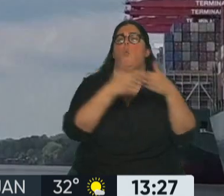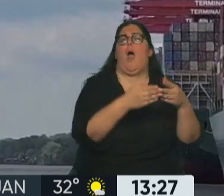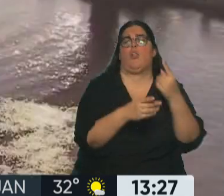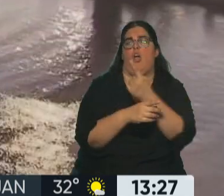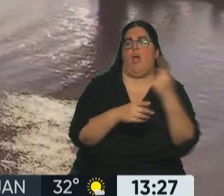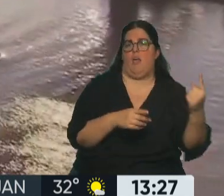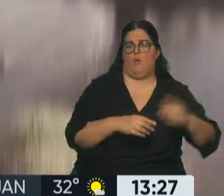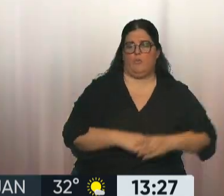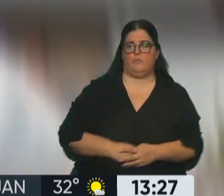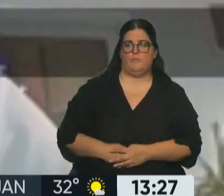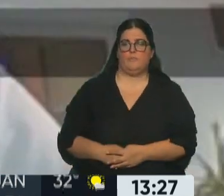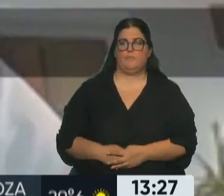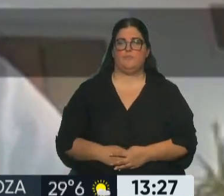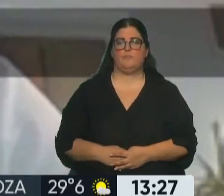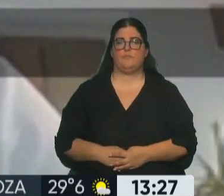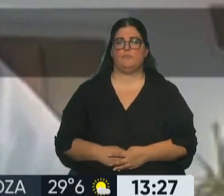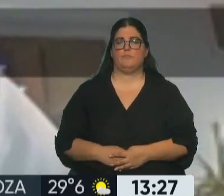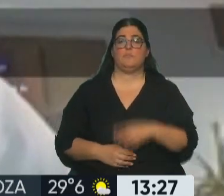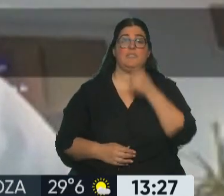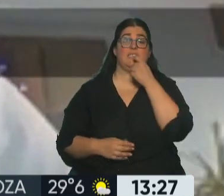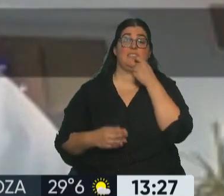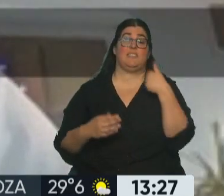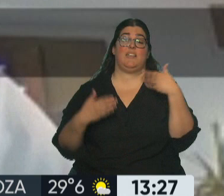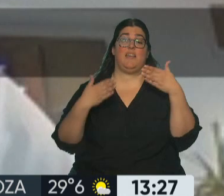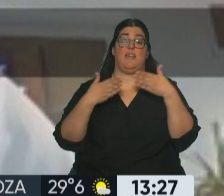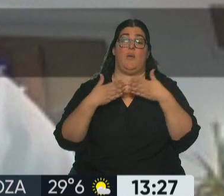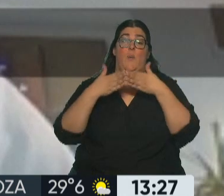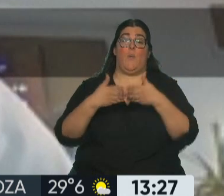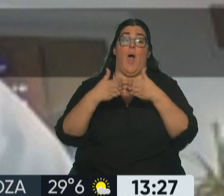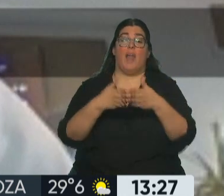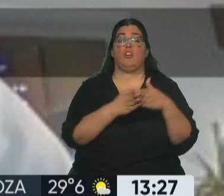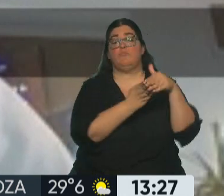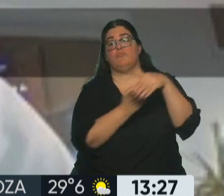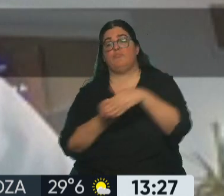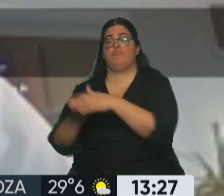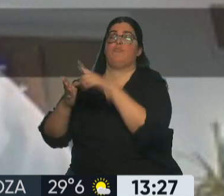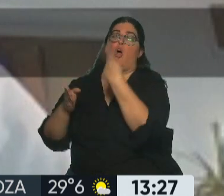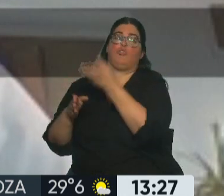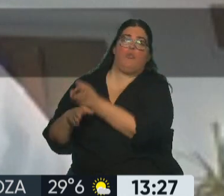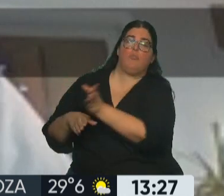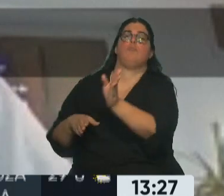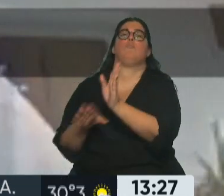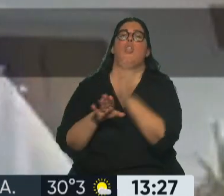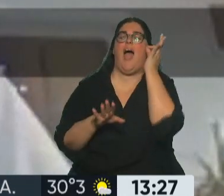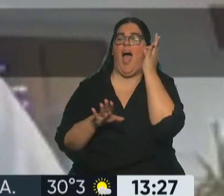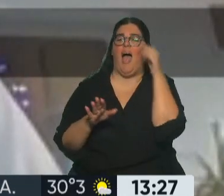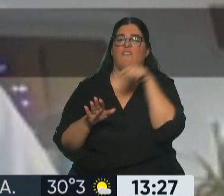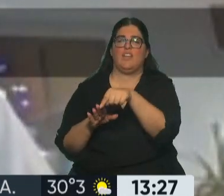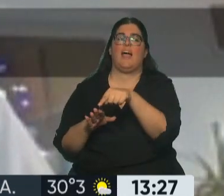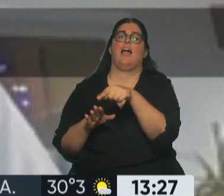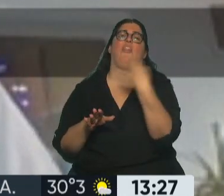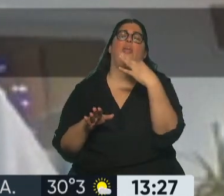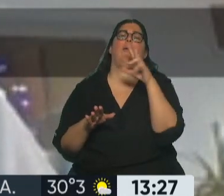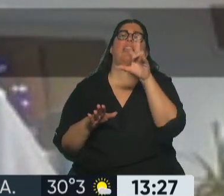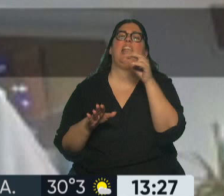barco the vessels Start Looking at a Transit around um africa that could add at least 30